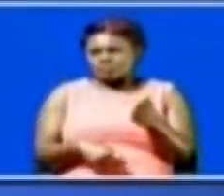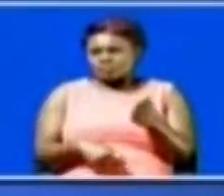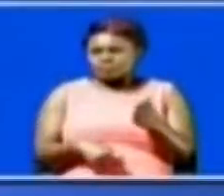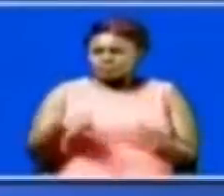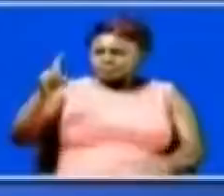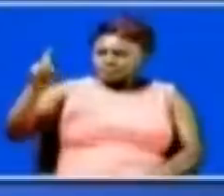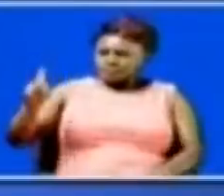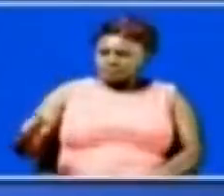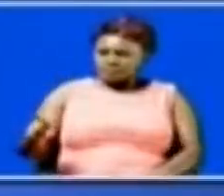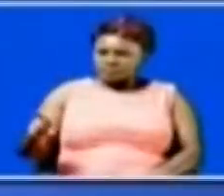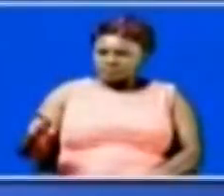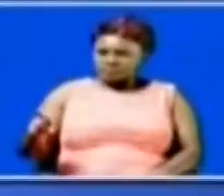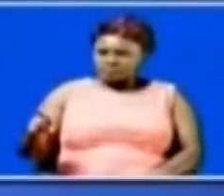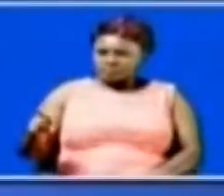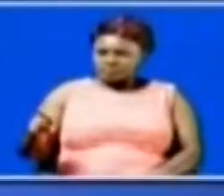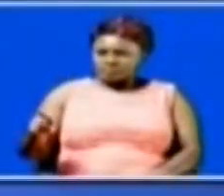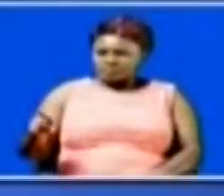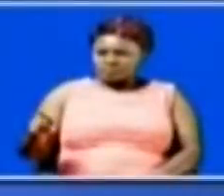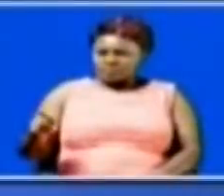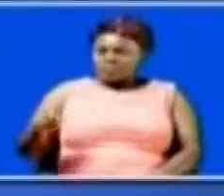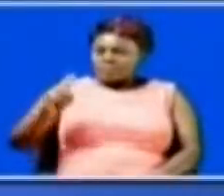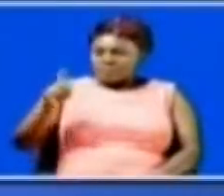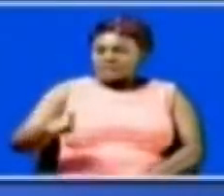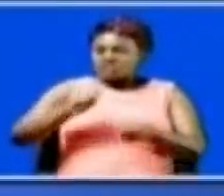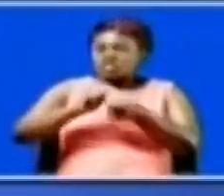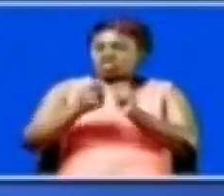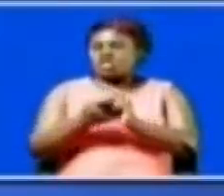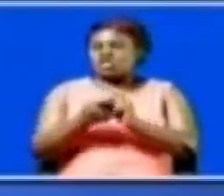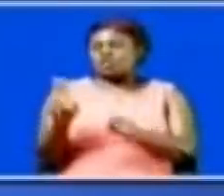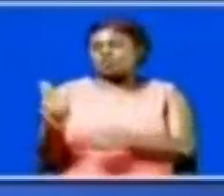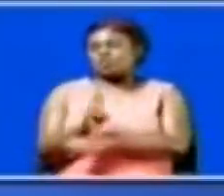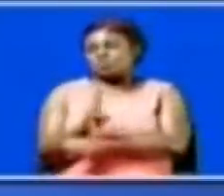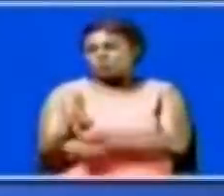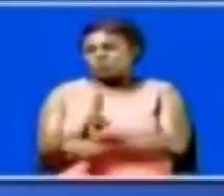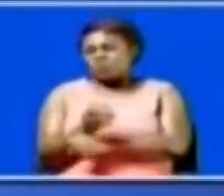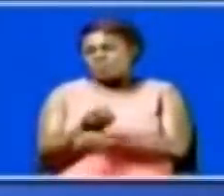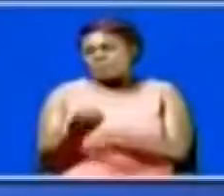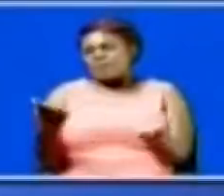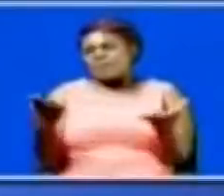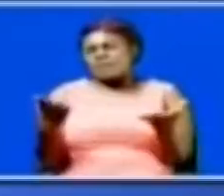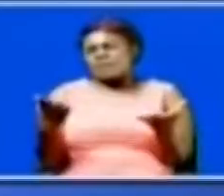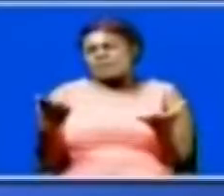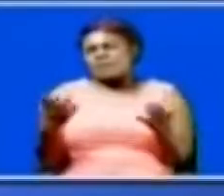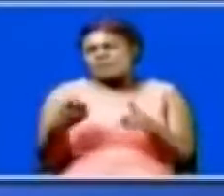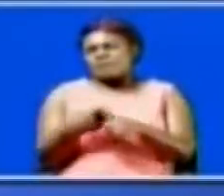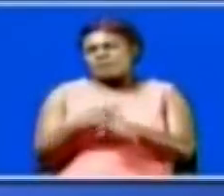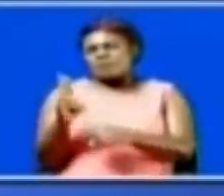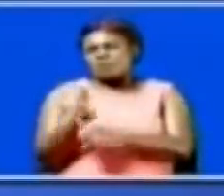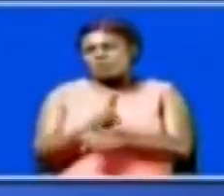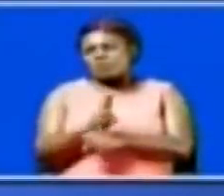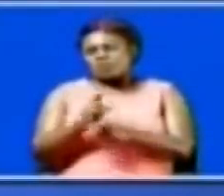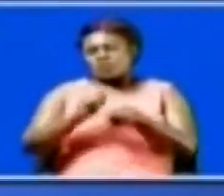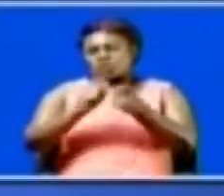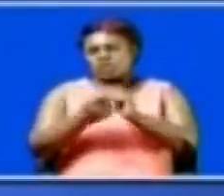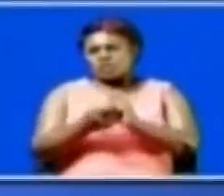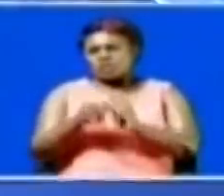to, expenditure will have to do the adjusting. Okay, so most of it will have to be expenditure which will do the adjusting. And